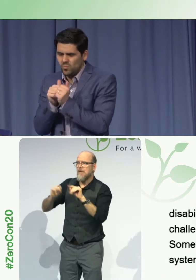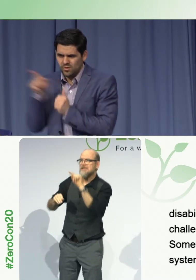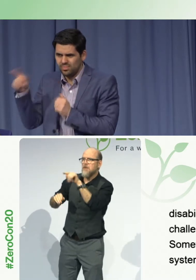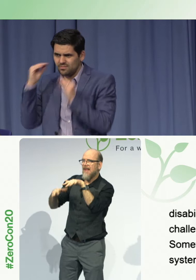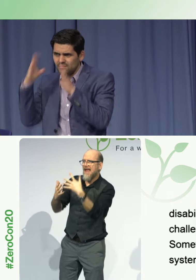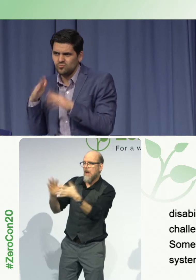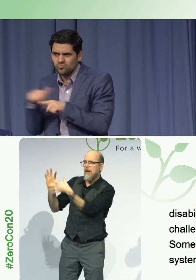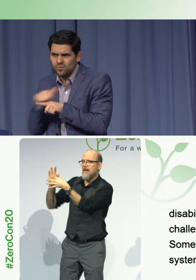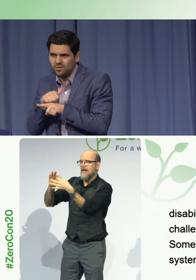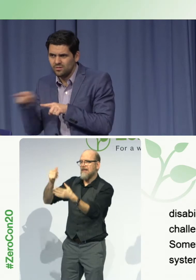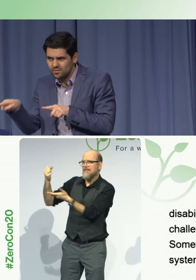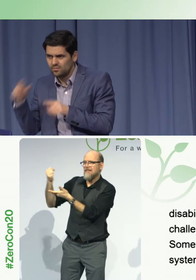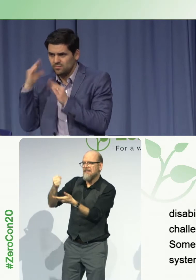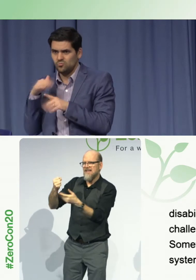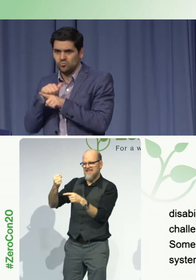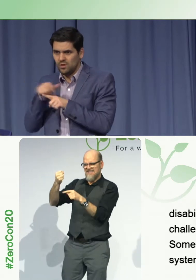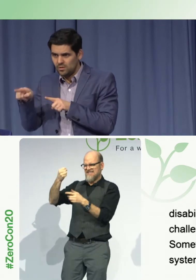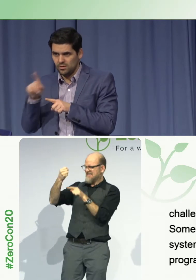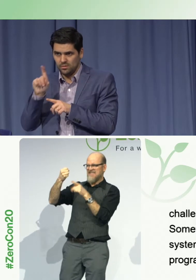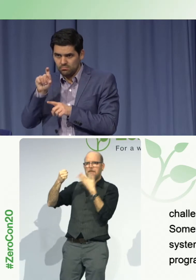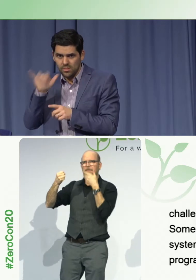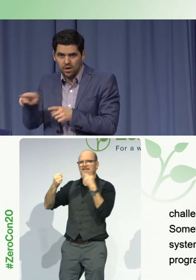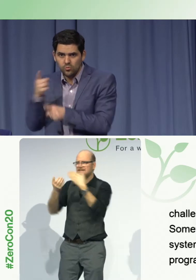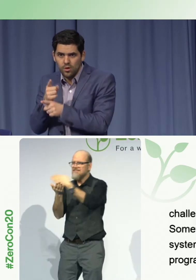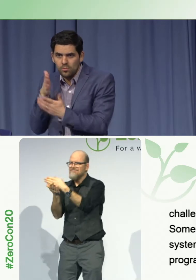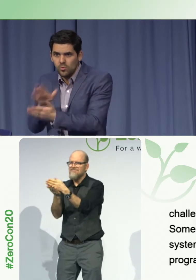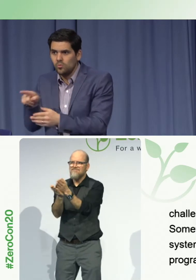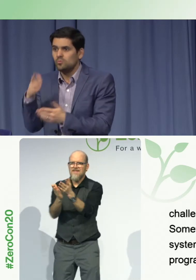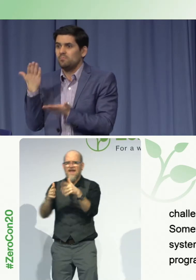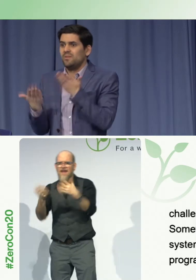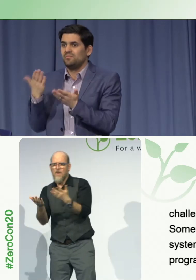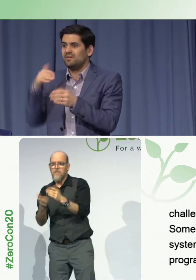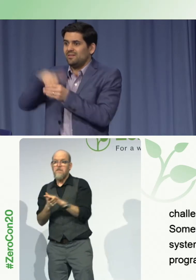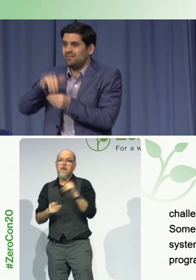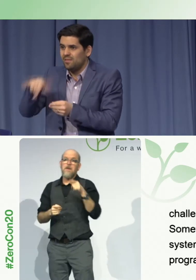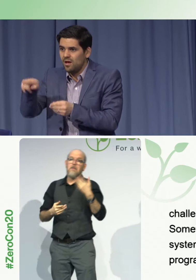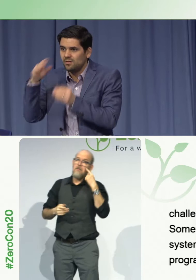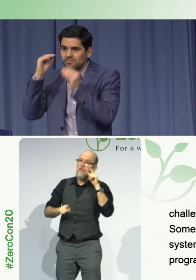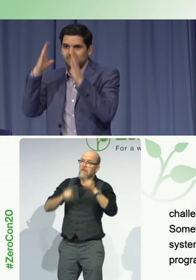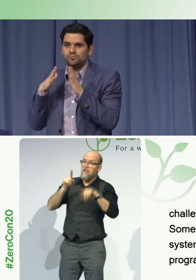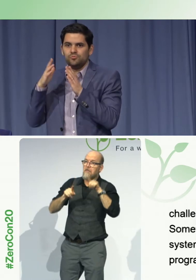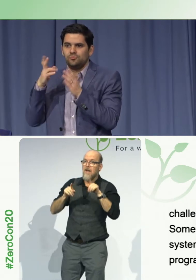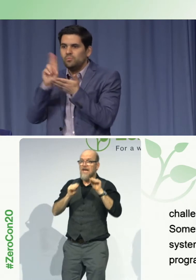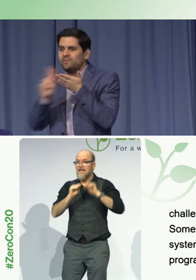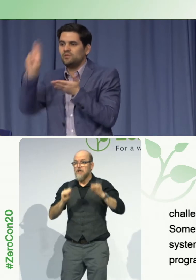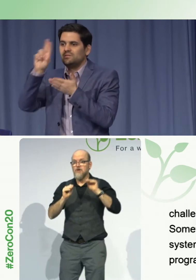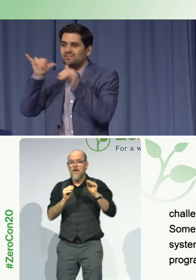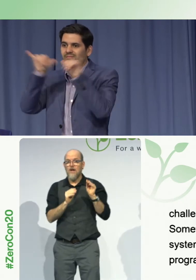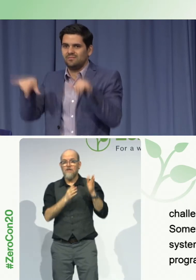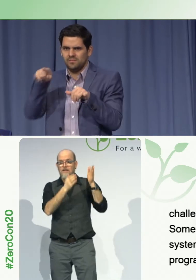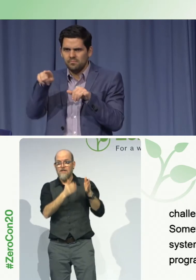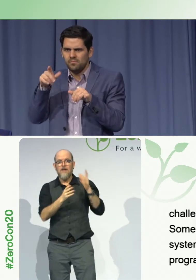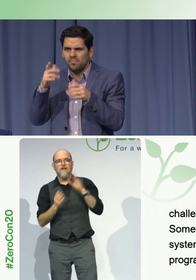divided among programs, whereas other times we may want to look at teacher training programs and evaluate their